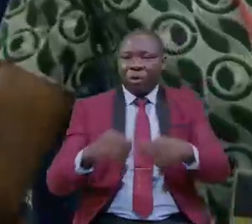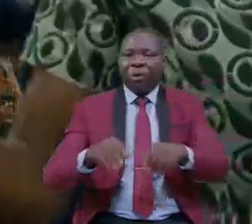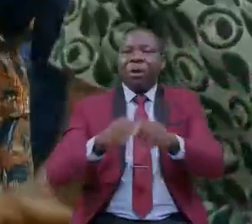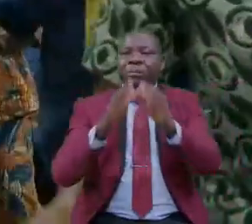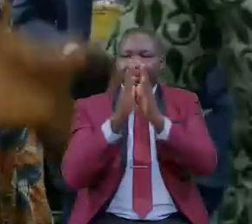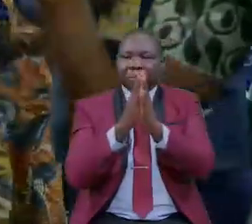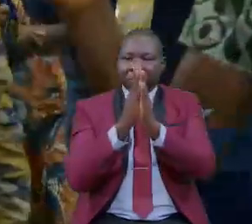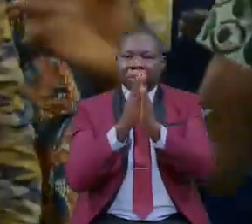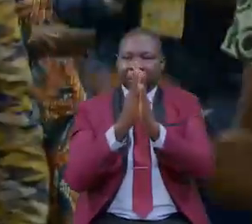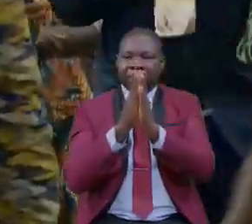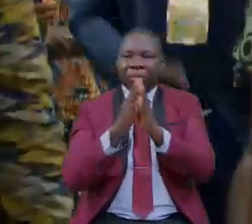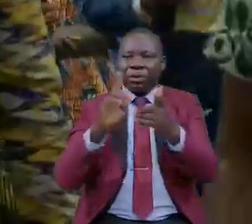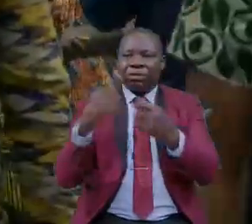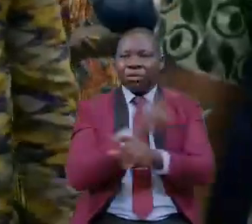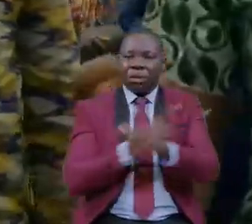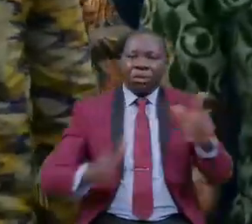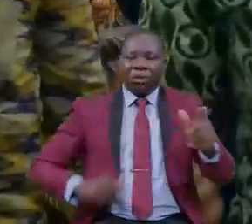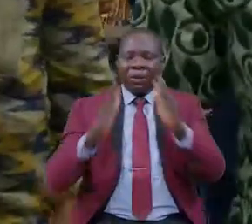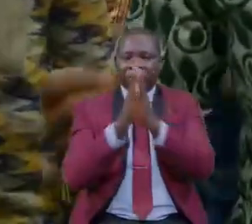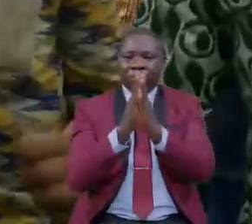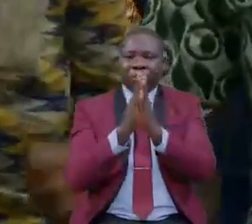the Lord in prayer.